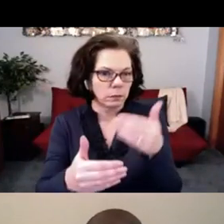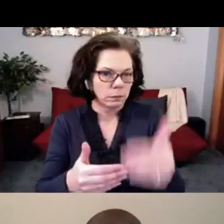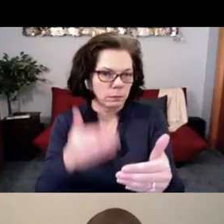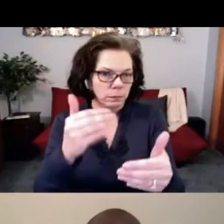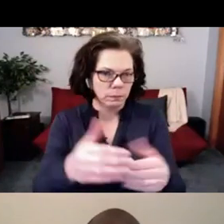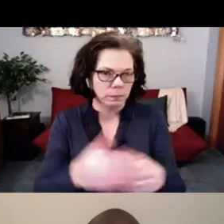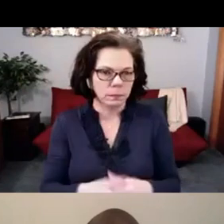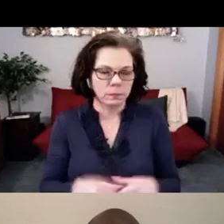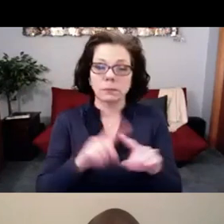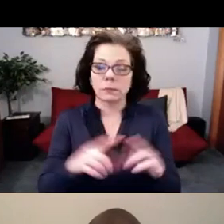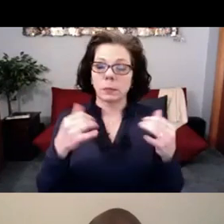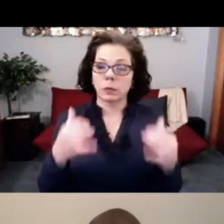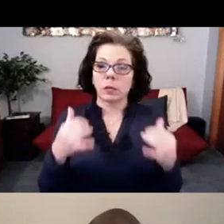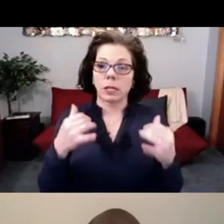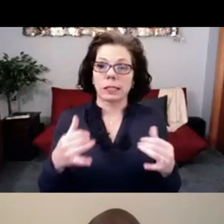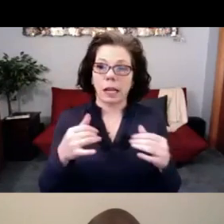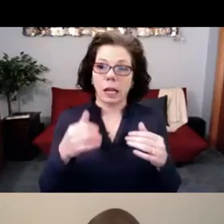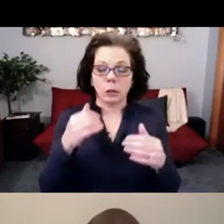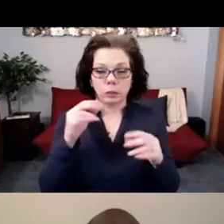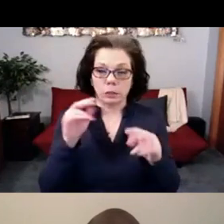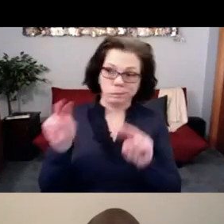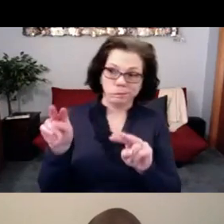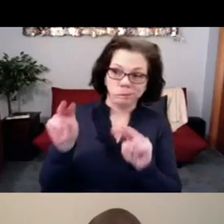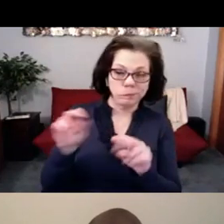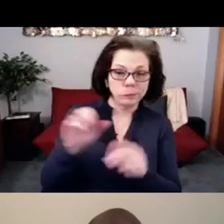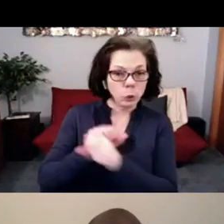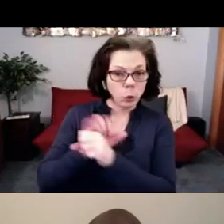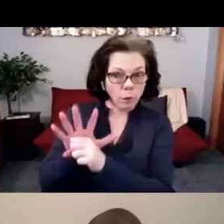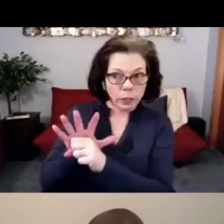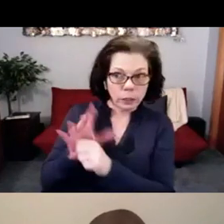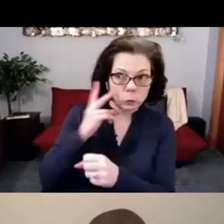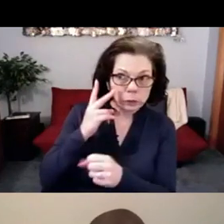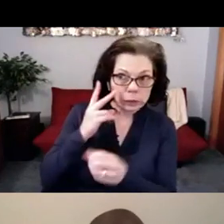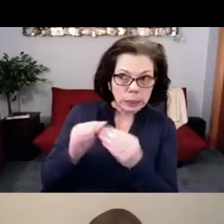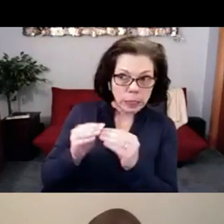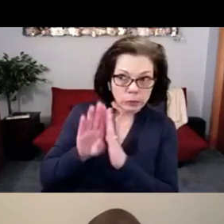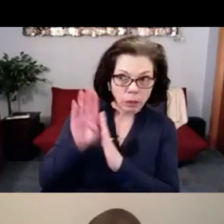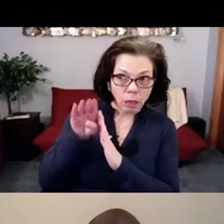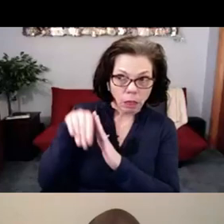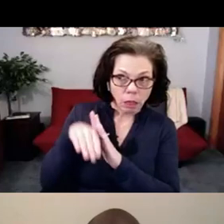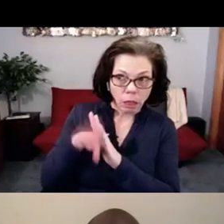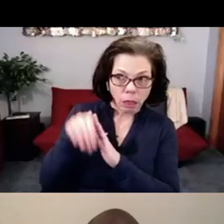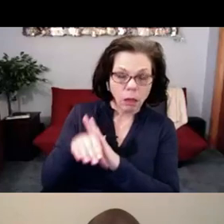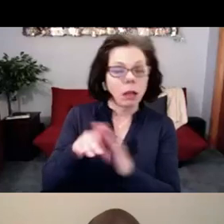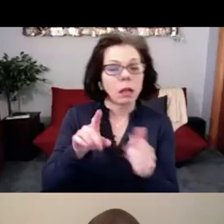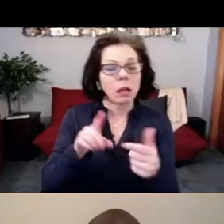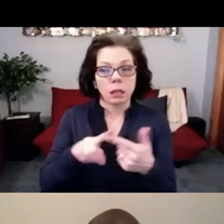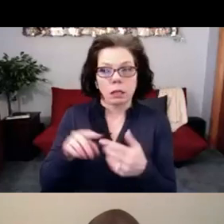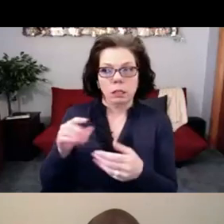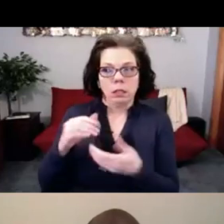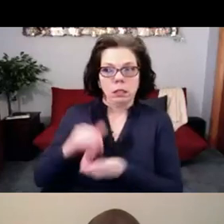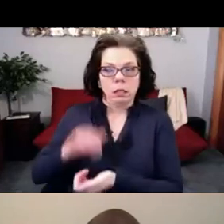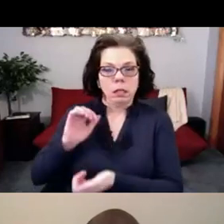do to make sure that we can remain on track is monitor the COVID data and communicate with the Board of Health to hit the February 1 target, which is